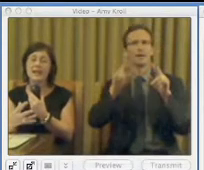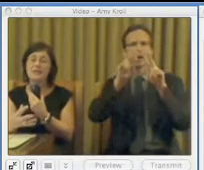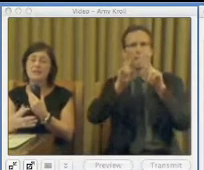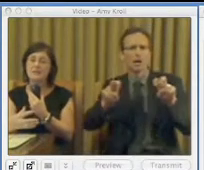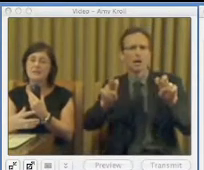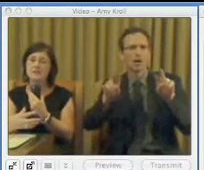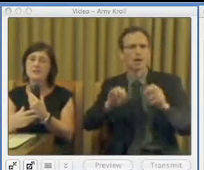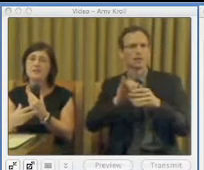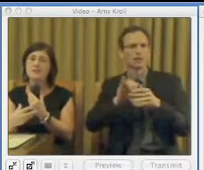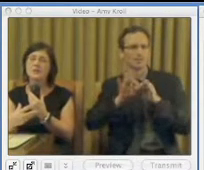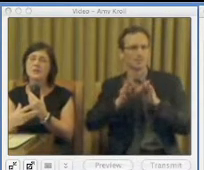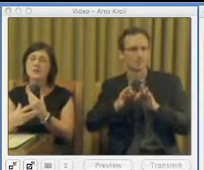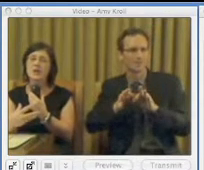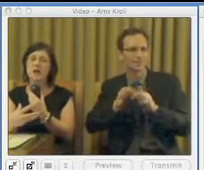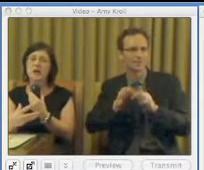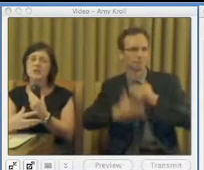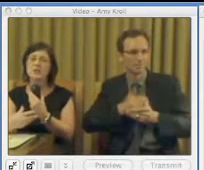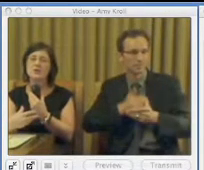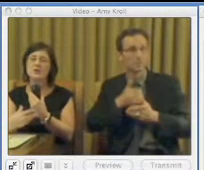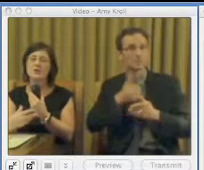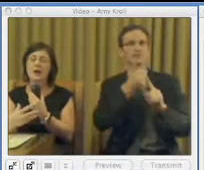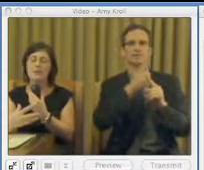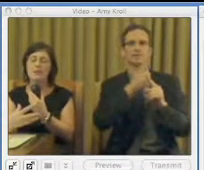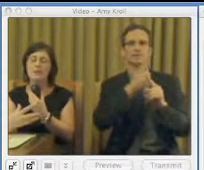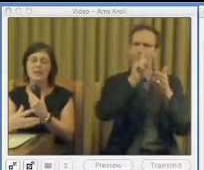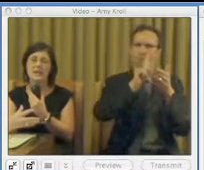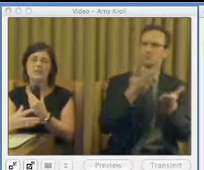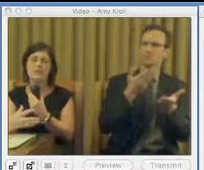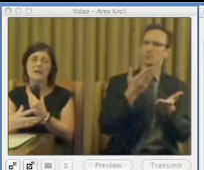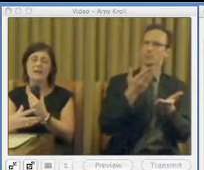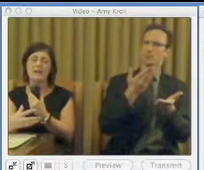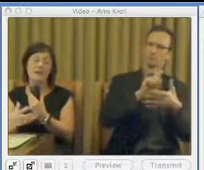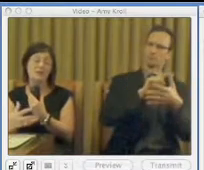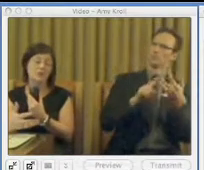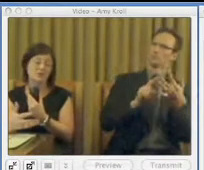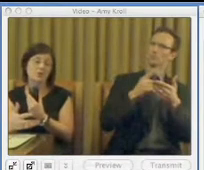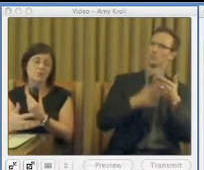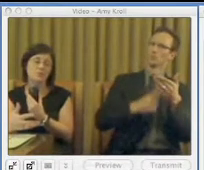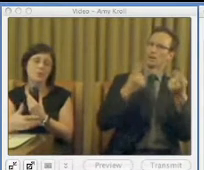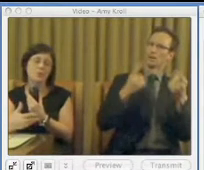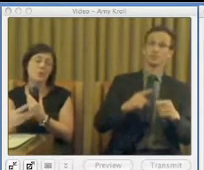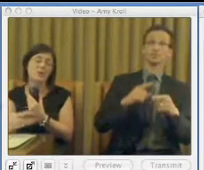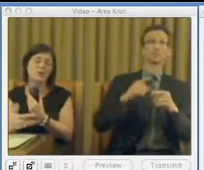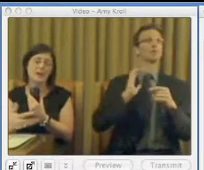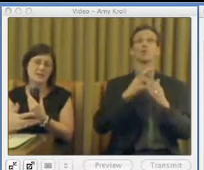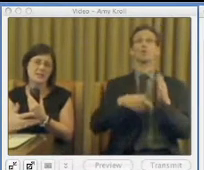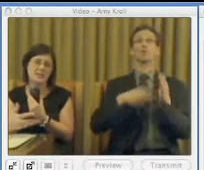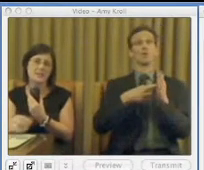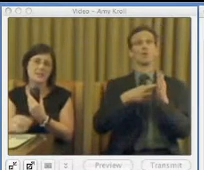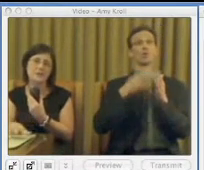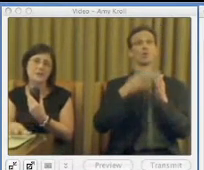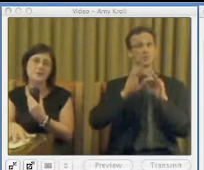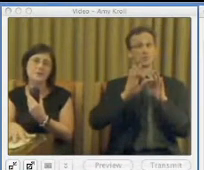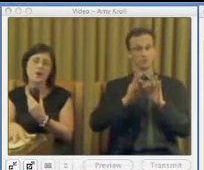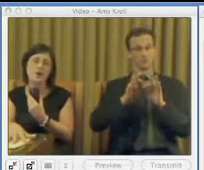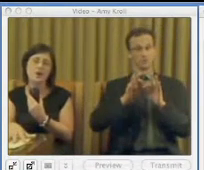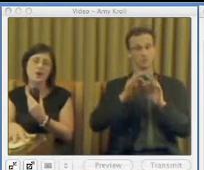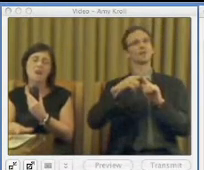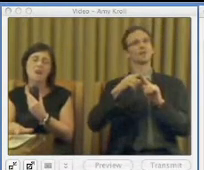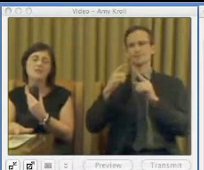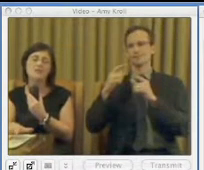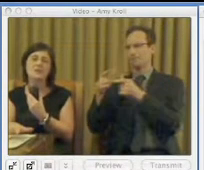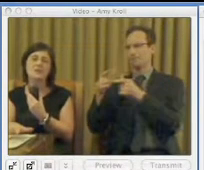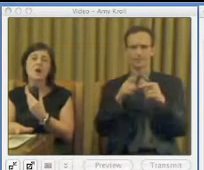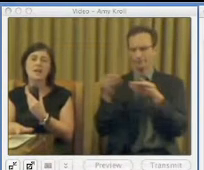and he's done a lot of research, so he's provided evidence to really challenge our thinking around our role as interpreters, but what